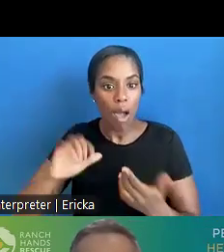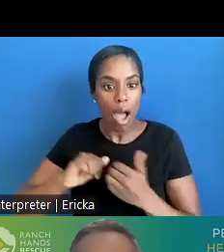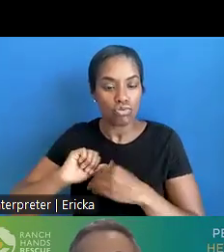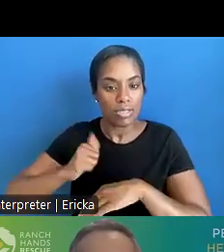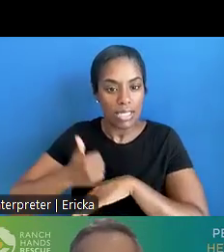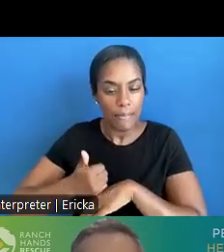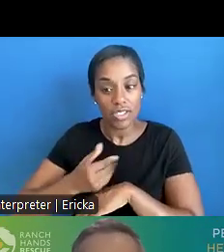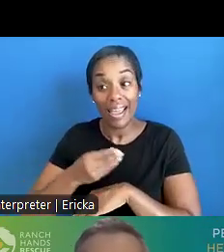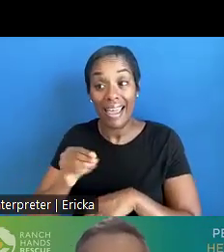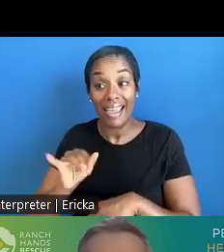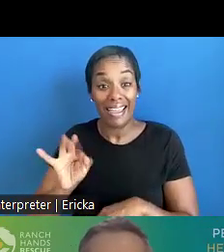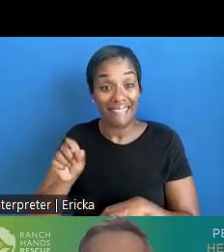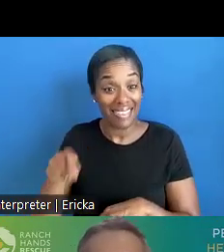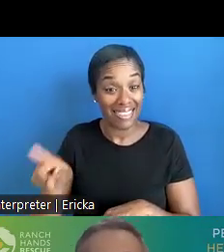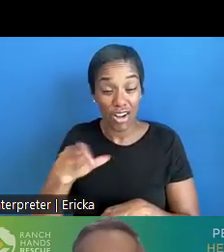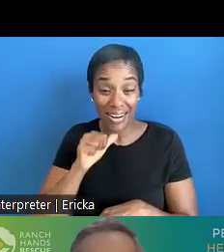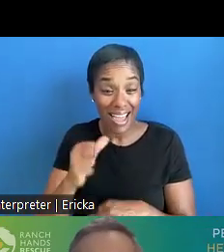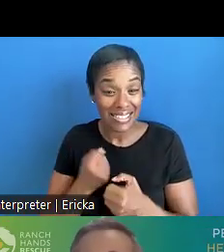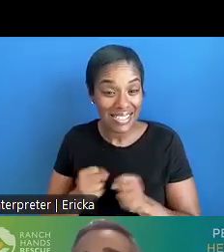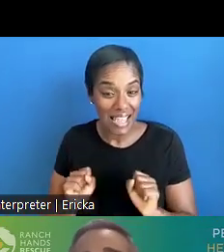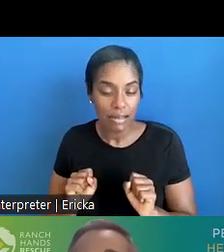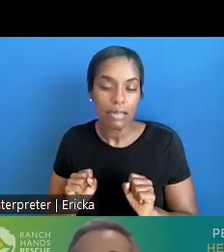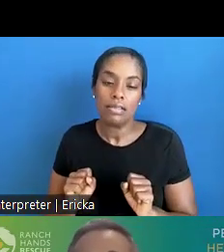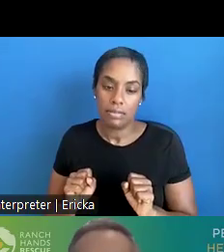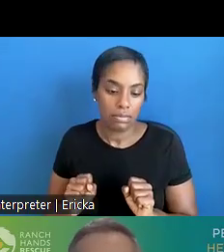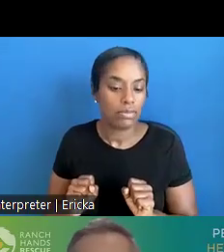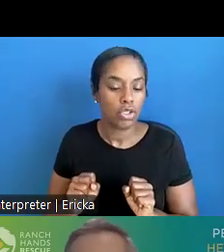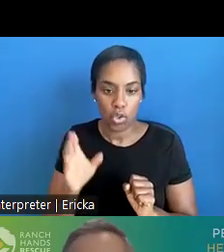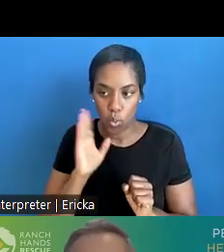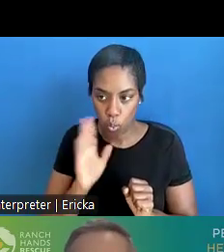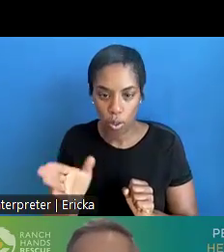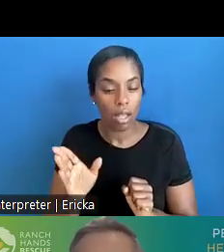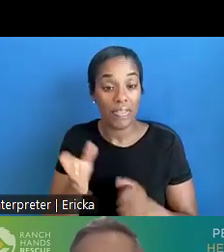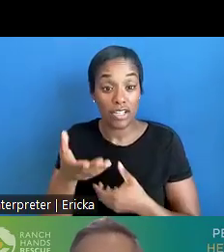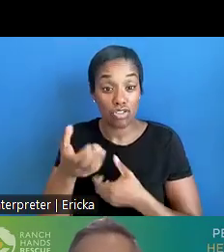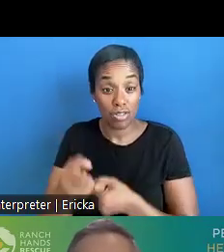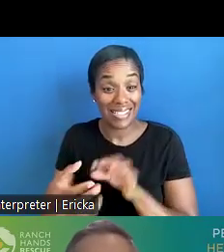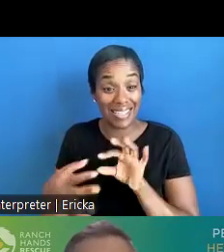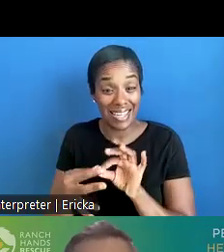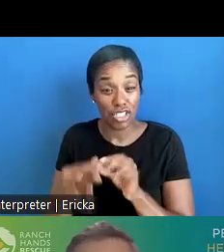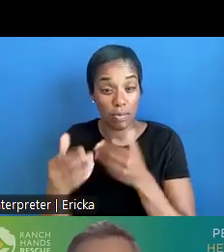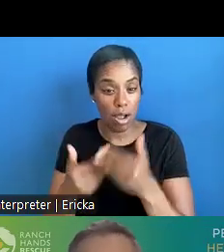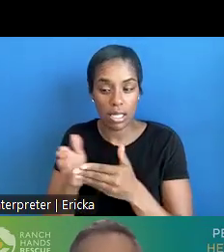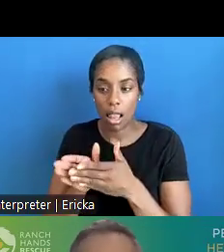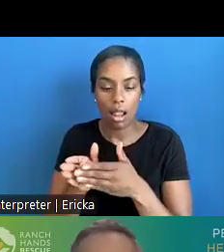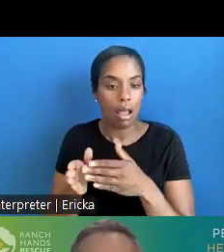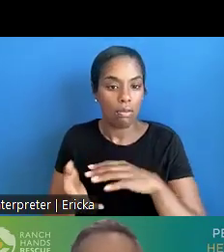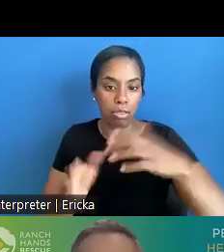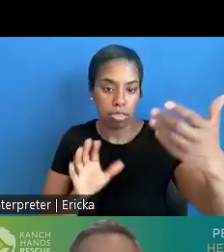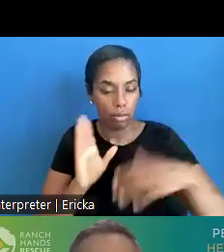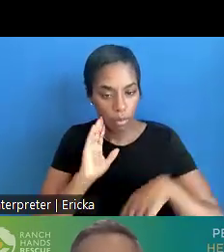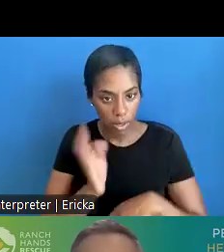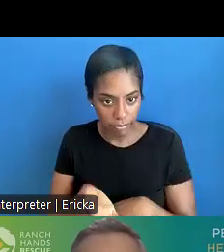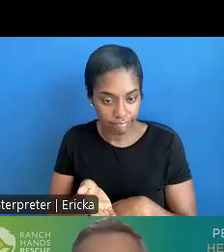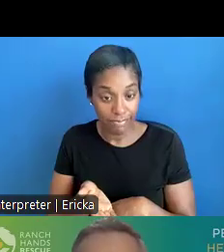And if they're not safe, then you're gonna keep getting derailed in that trust to connection process. So what I always tell my staff is if you